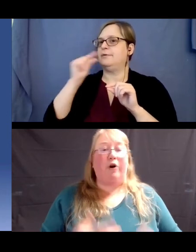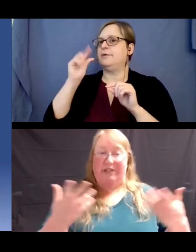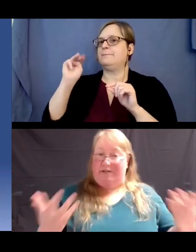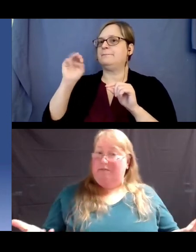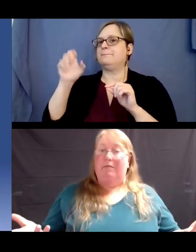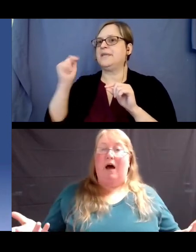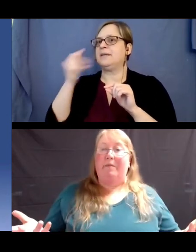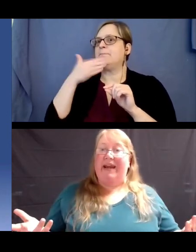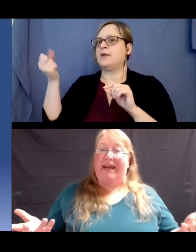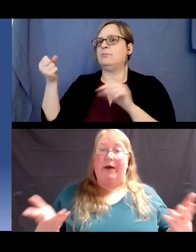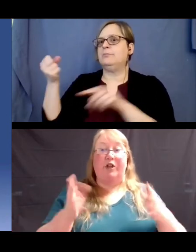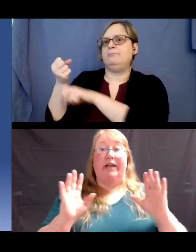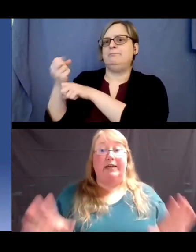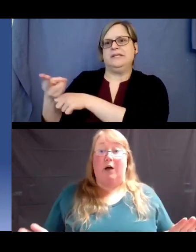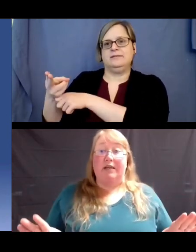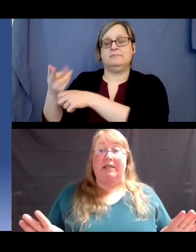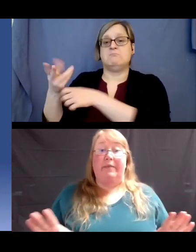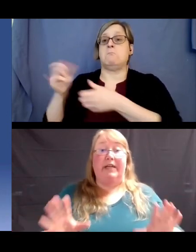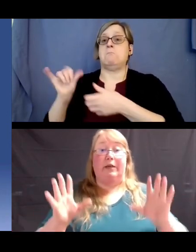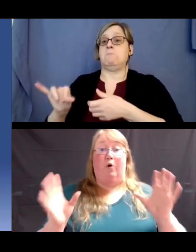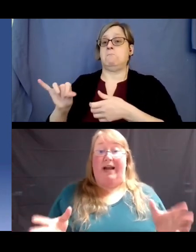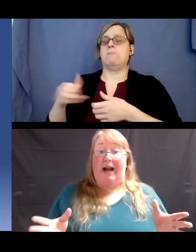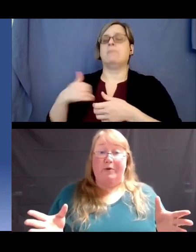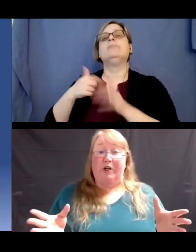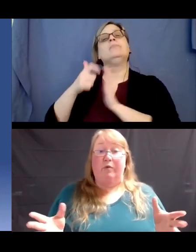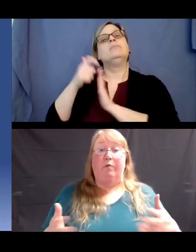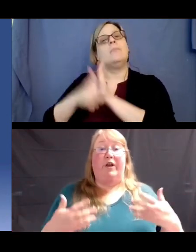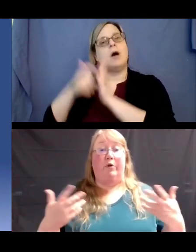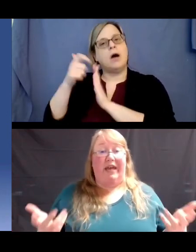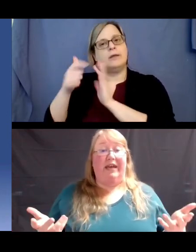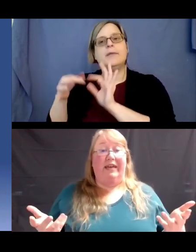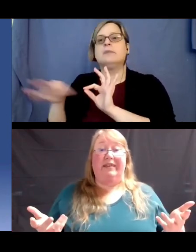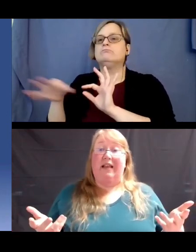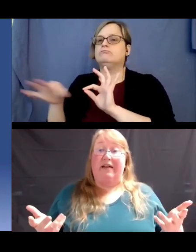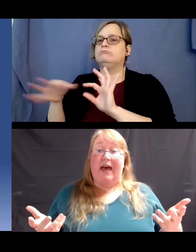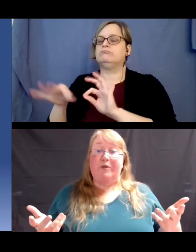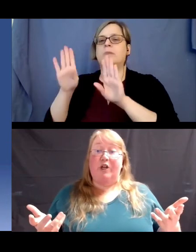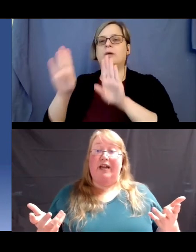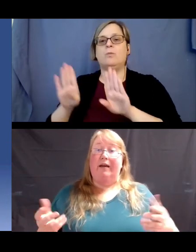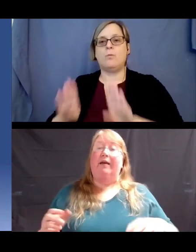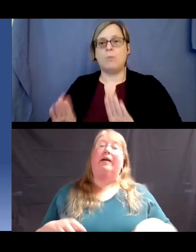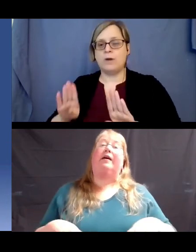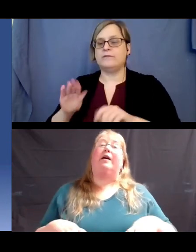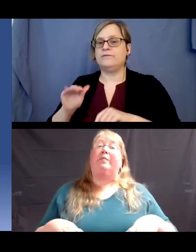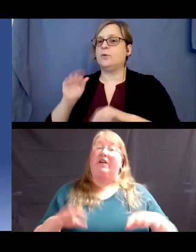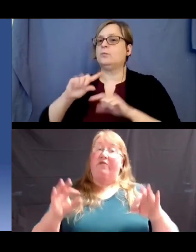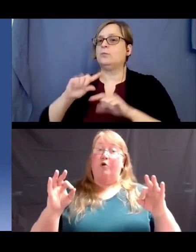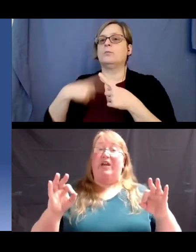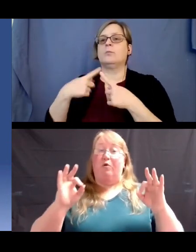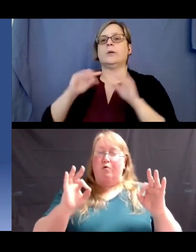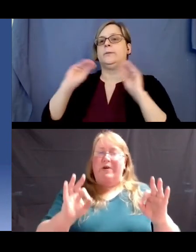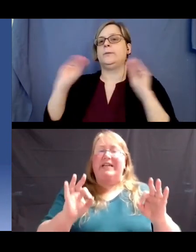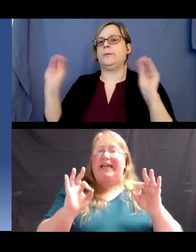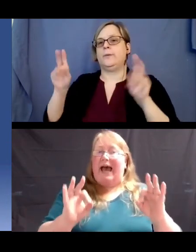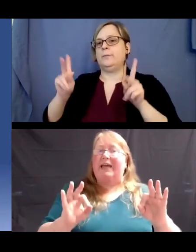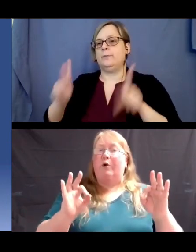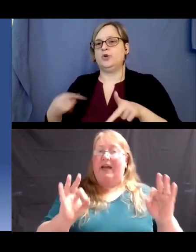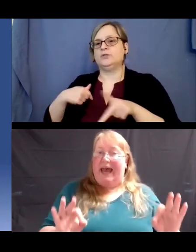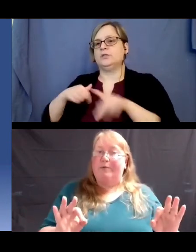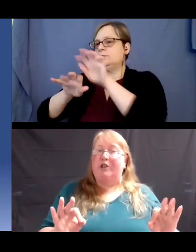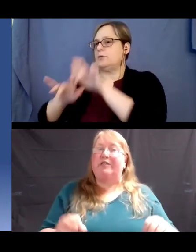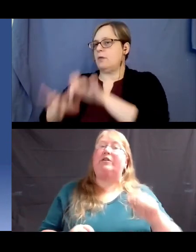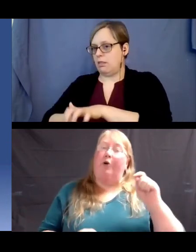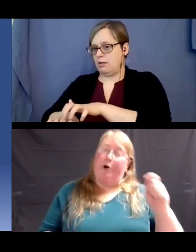Of course, automatic captioning is awesome. It's a great option when you can't get the live captioning. But if you need really